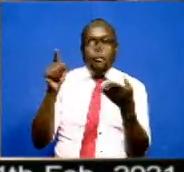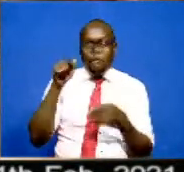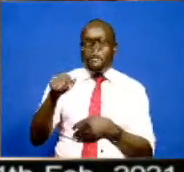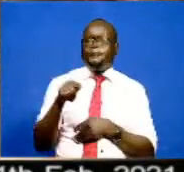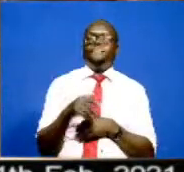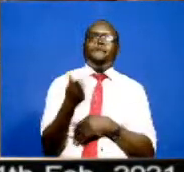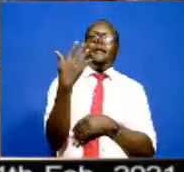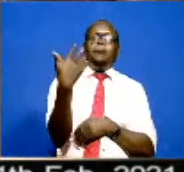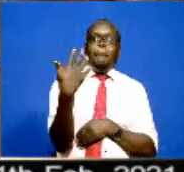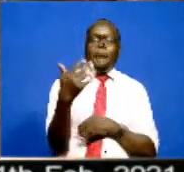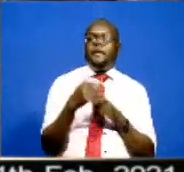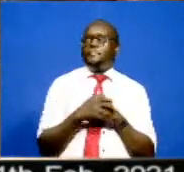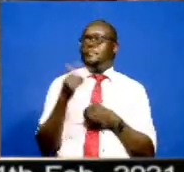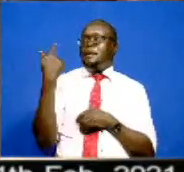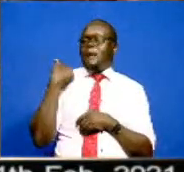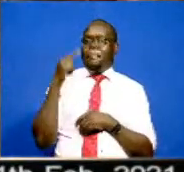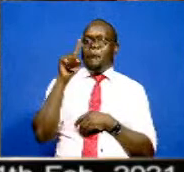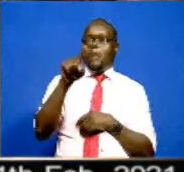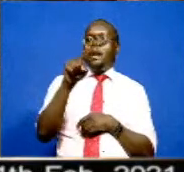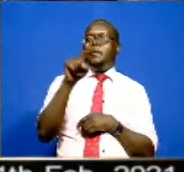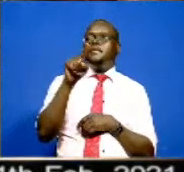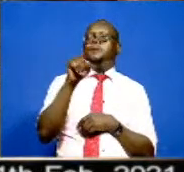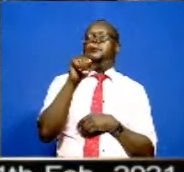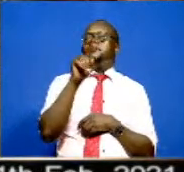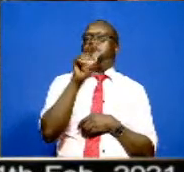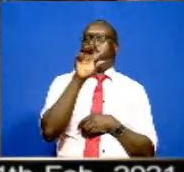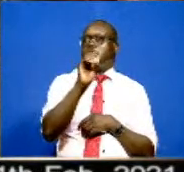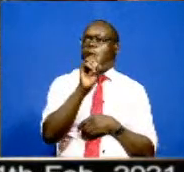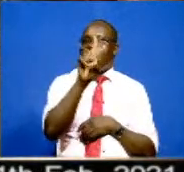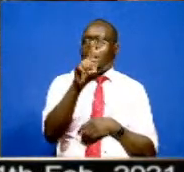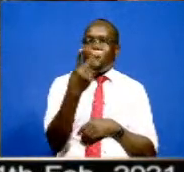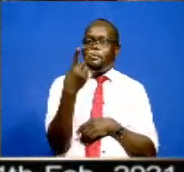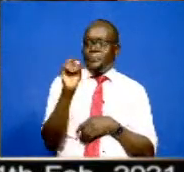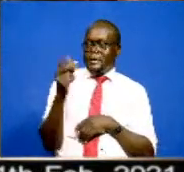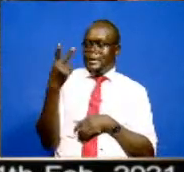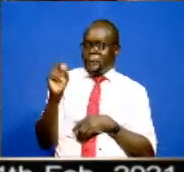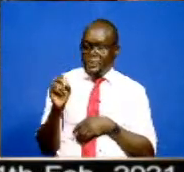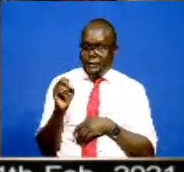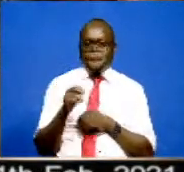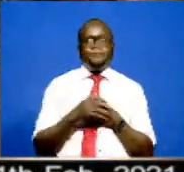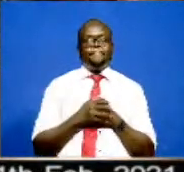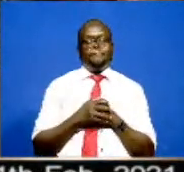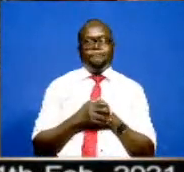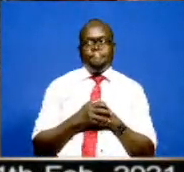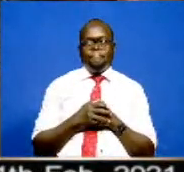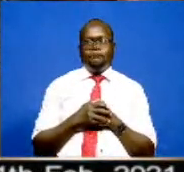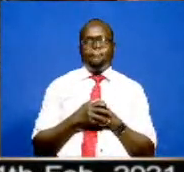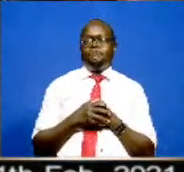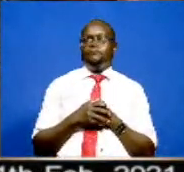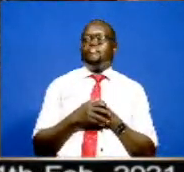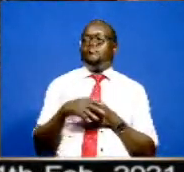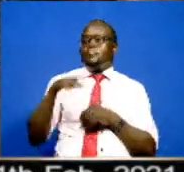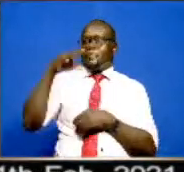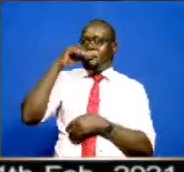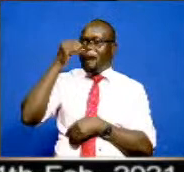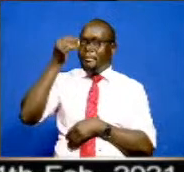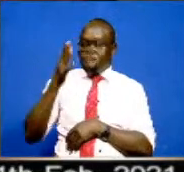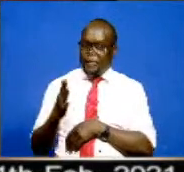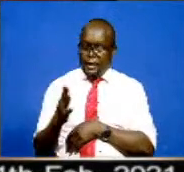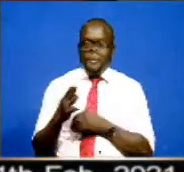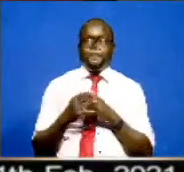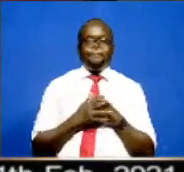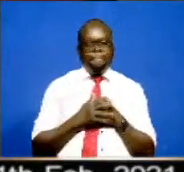sessional paper number 01 of 2020. Mr. Speaker, sir, the sessional, Madam Speaker,